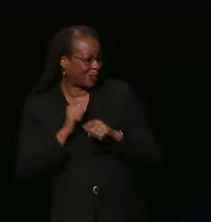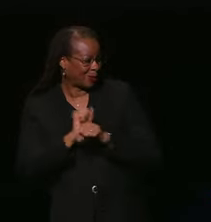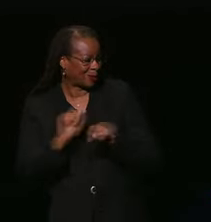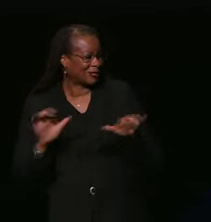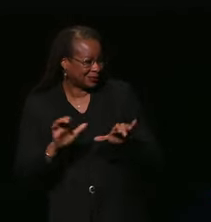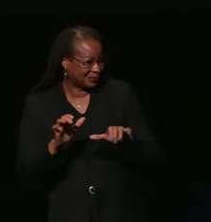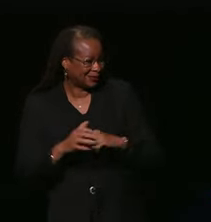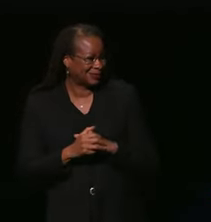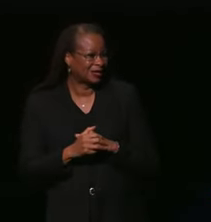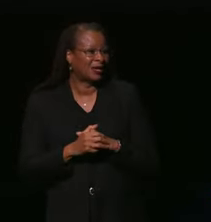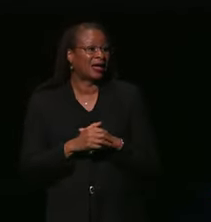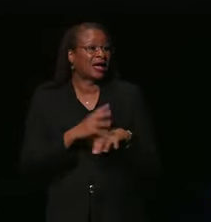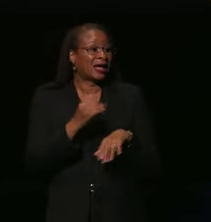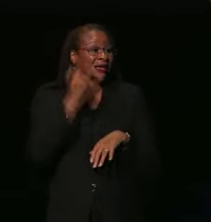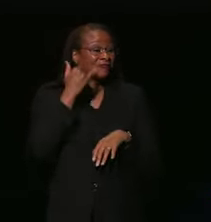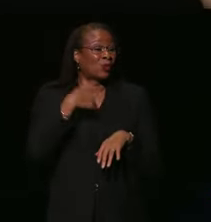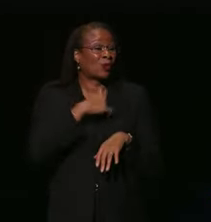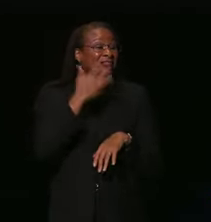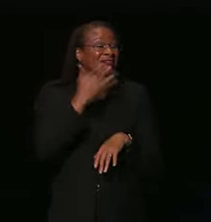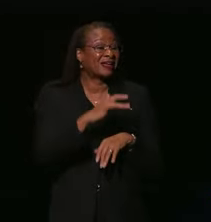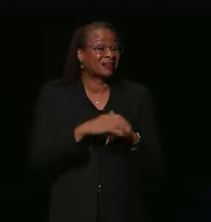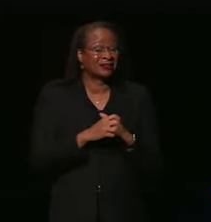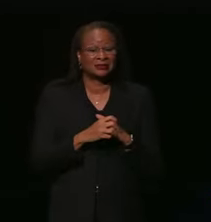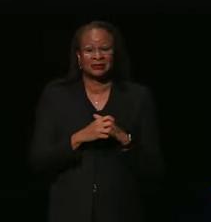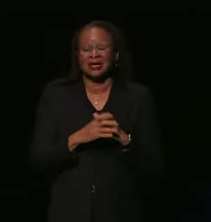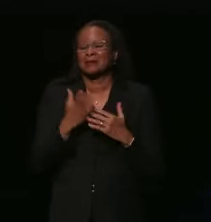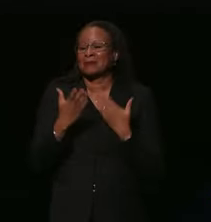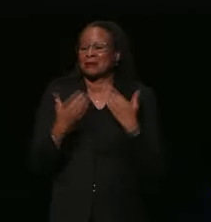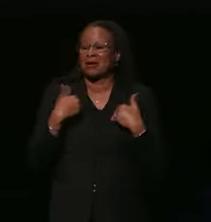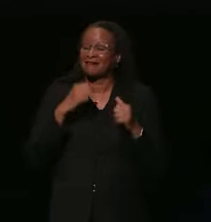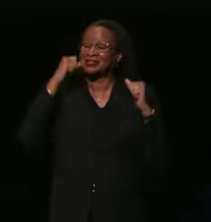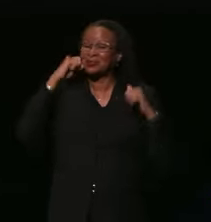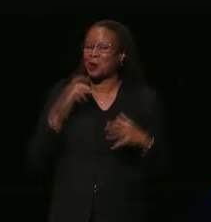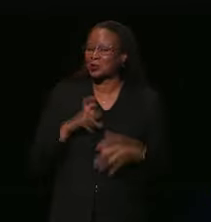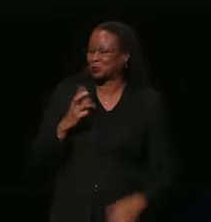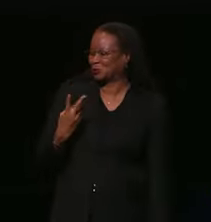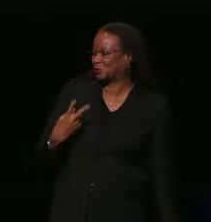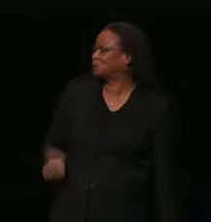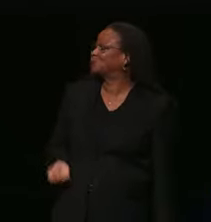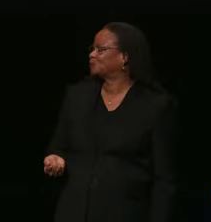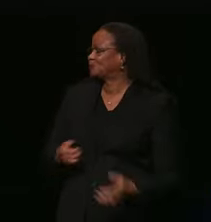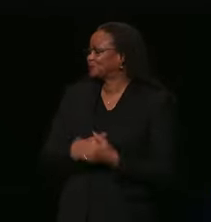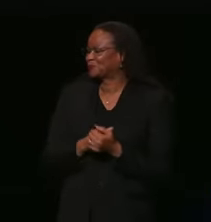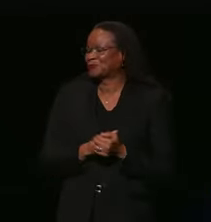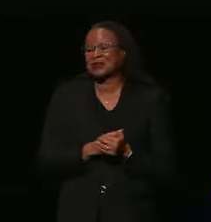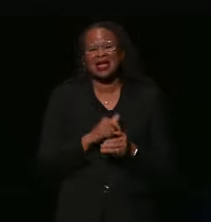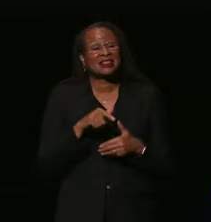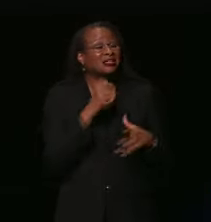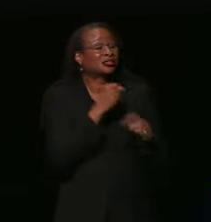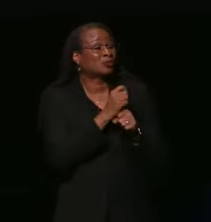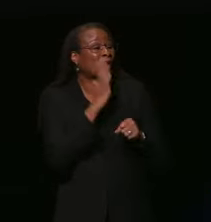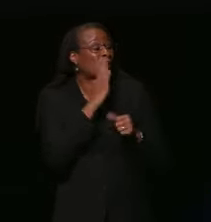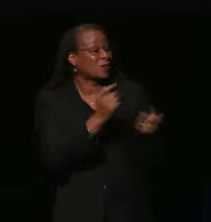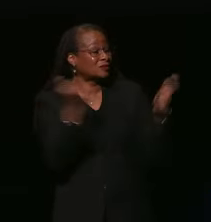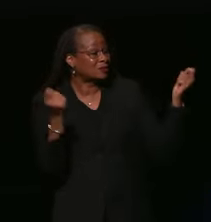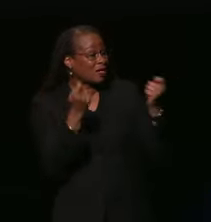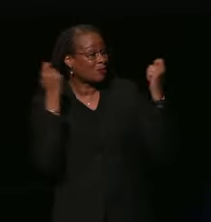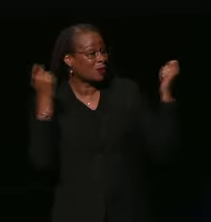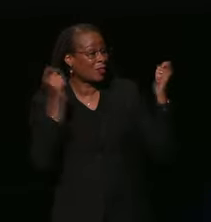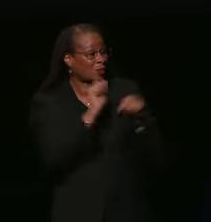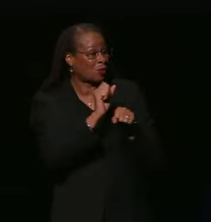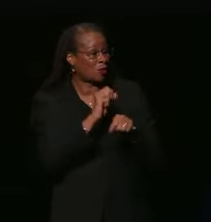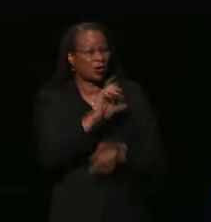did, and if we're lucky, maybe we'll even have a surprise or two. This year, we are celebrating the work